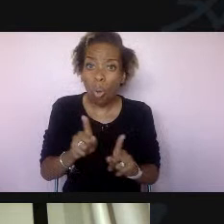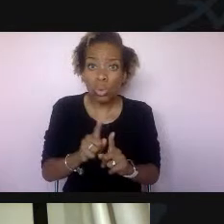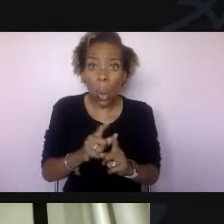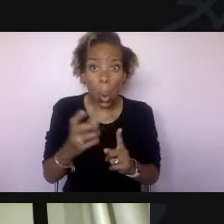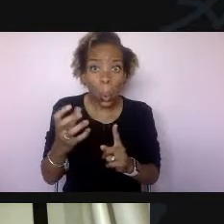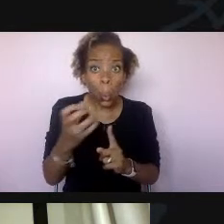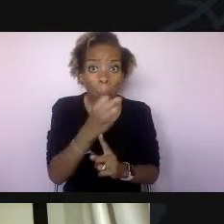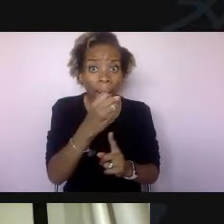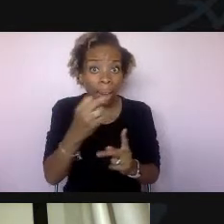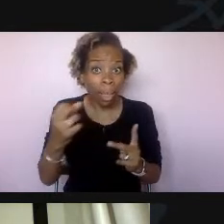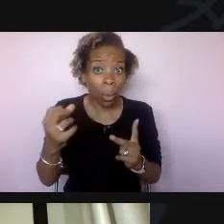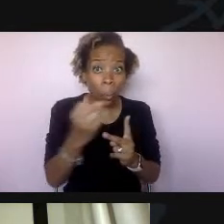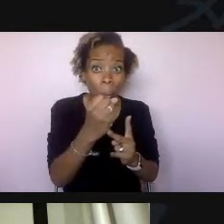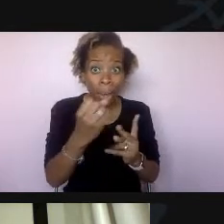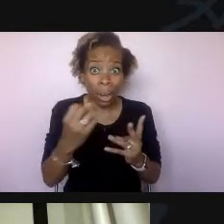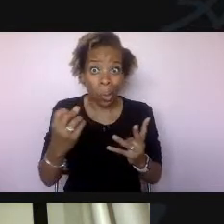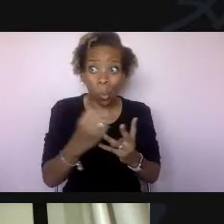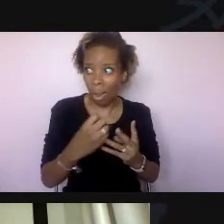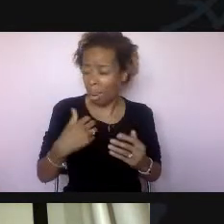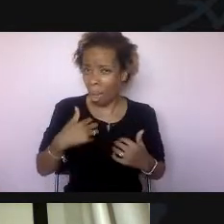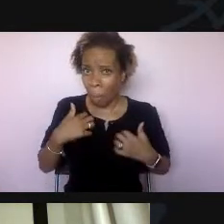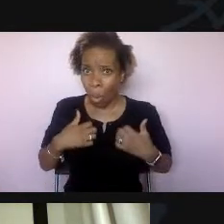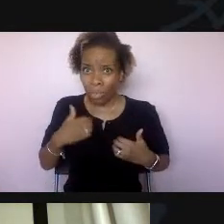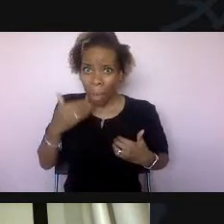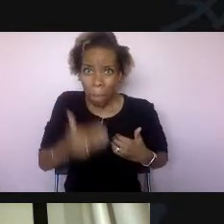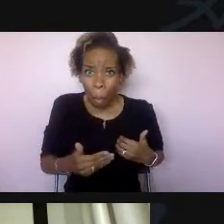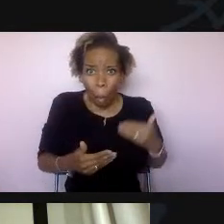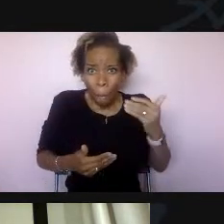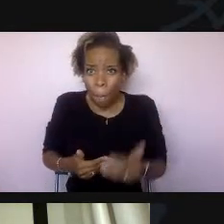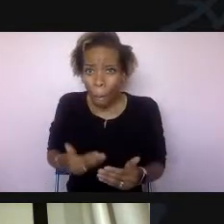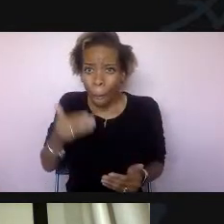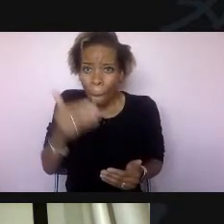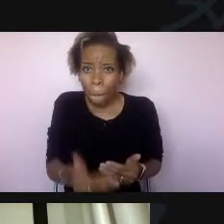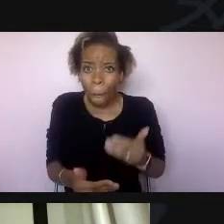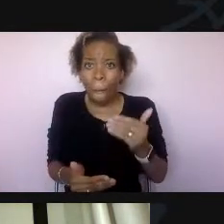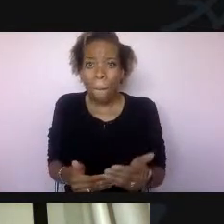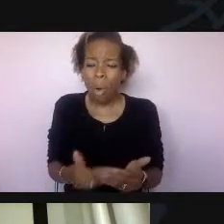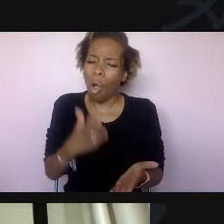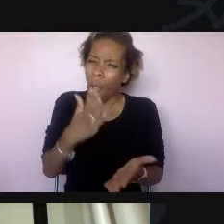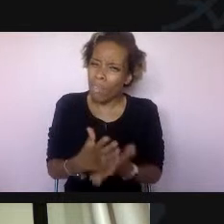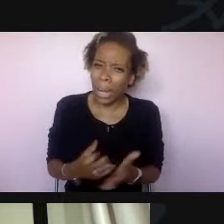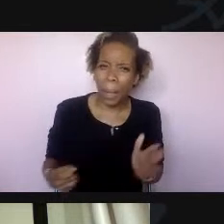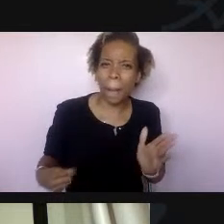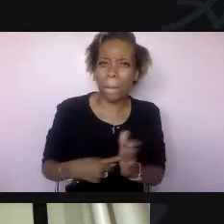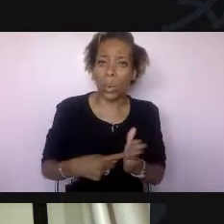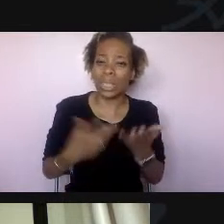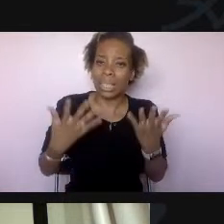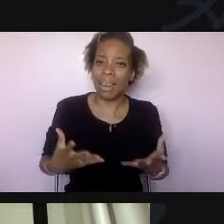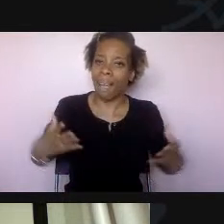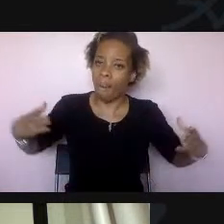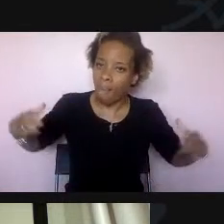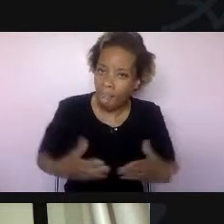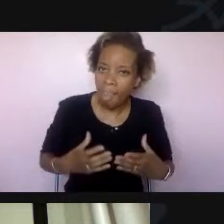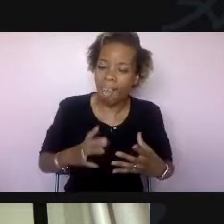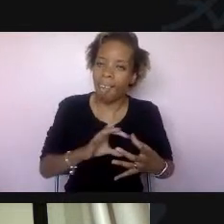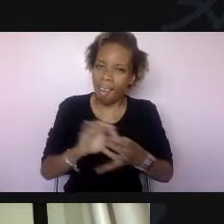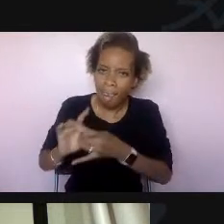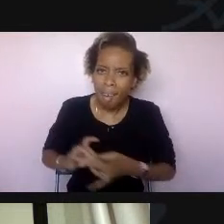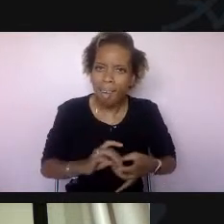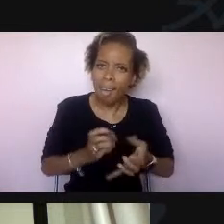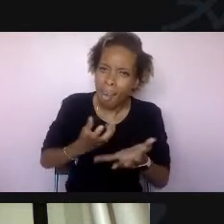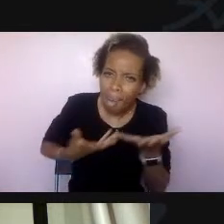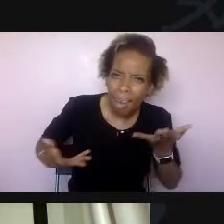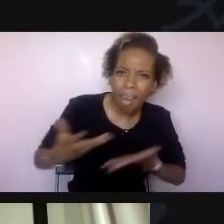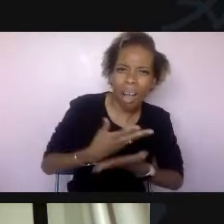win makes us feel like we can do more and achieve more. And so I think it's really important for us now to be kind of part of that dialogue with members, really, to